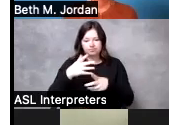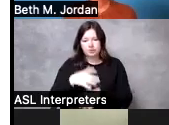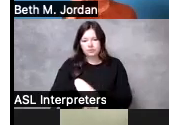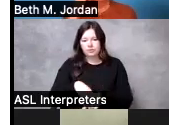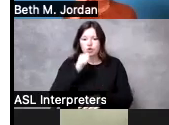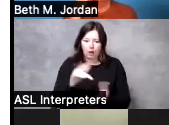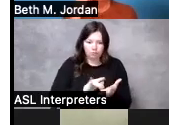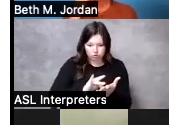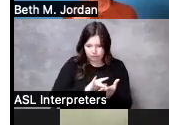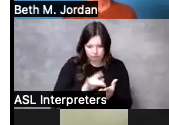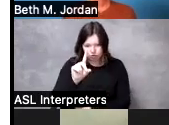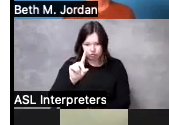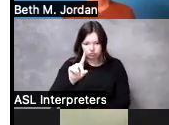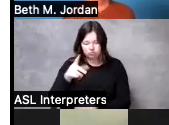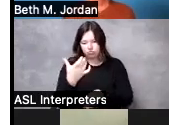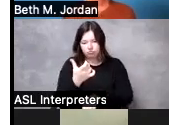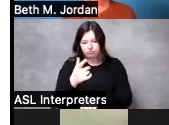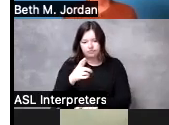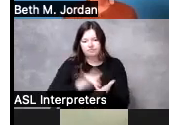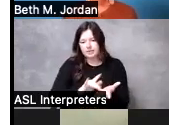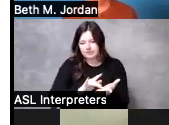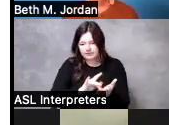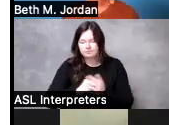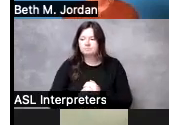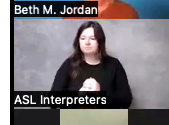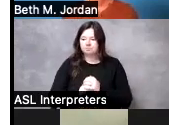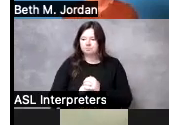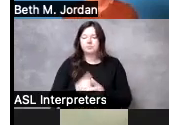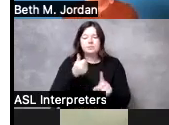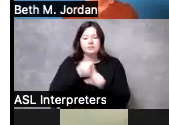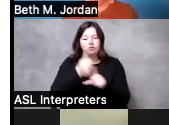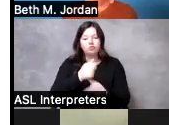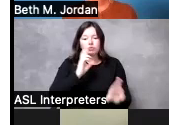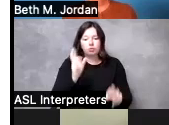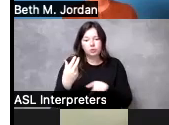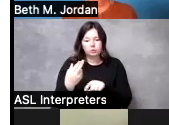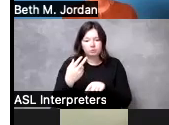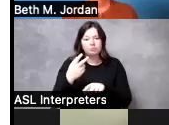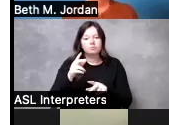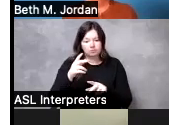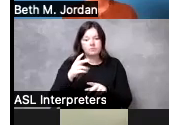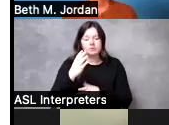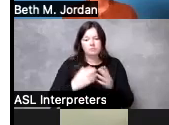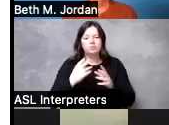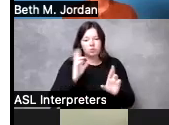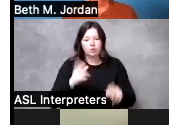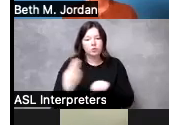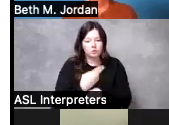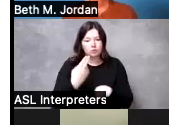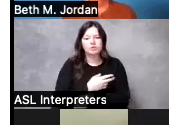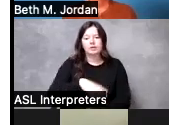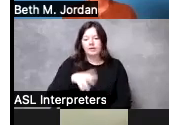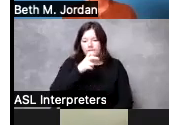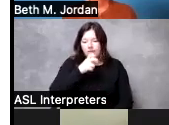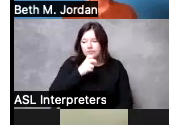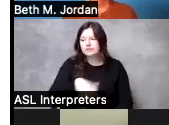for 10th and 12th graders. Self-reported use of vapes, smokeless tobacco, and cigarettes also declined among youth